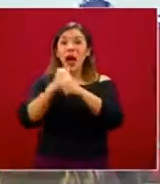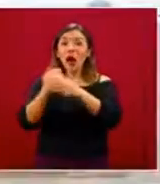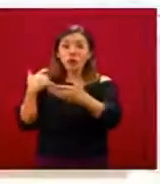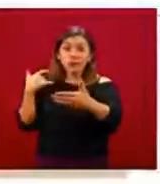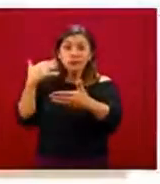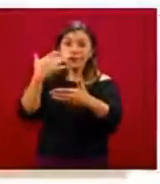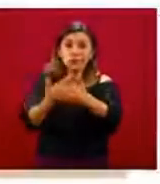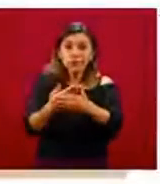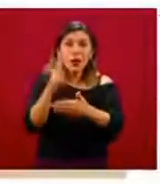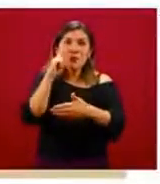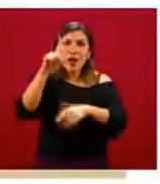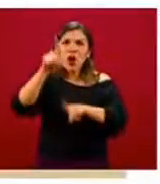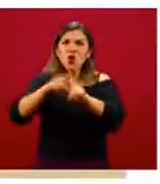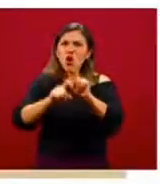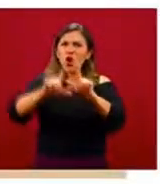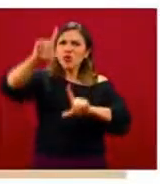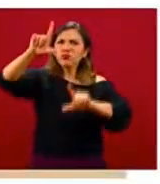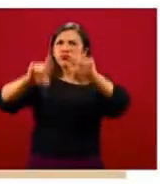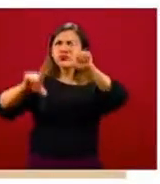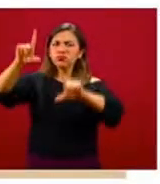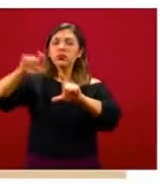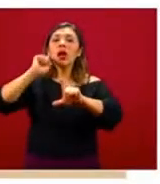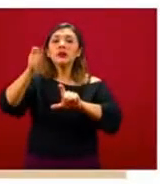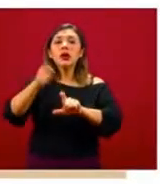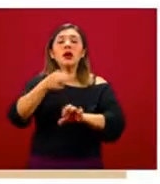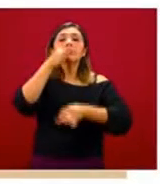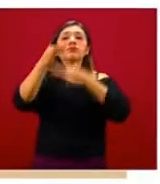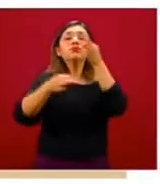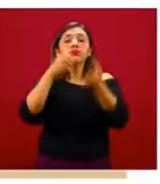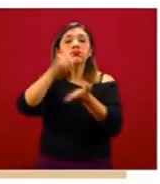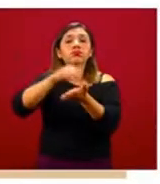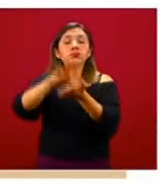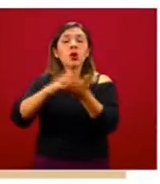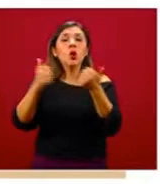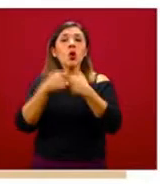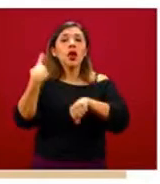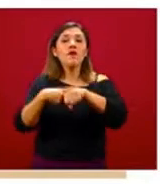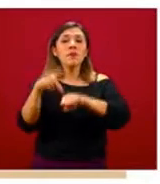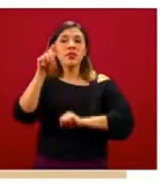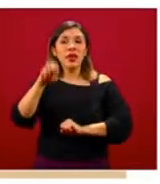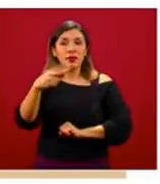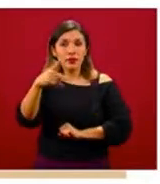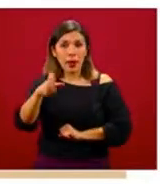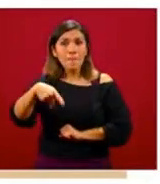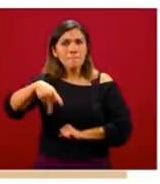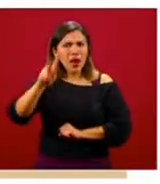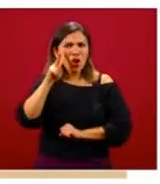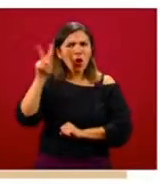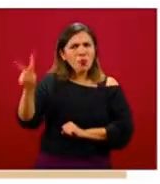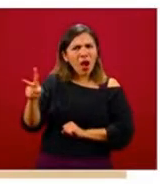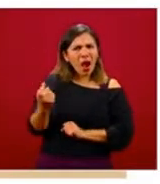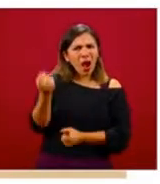if we can see the last 10 years here and the height of these bars, these are the notified cases.